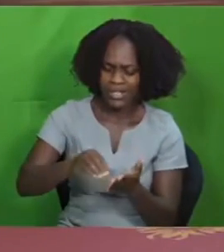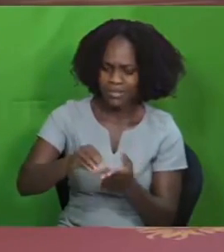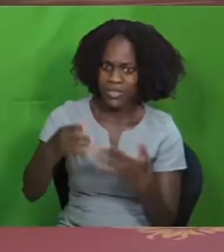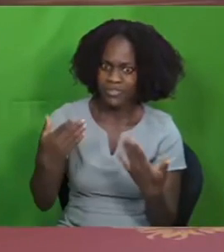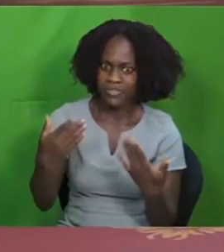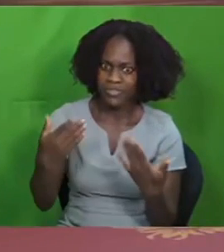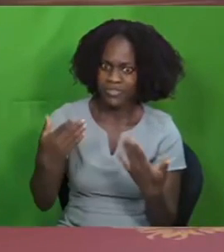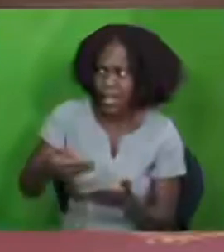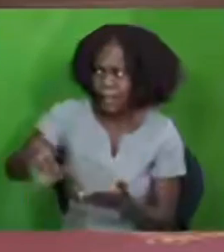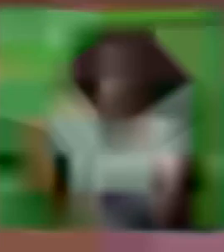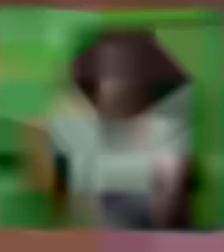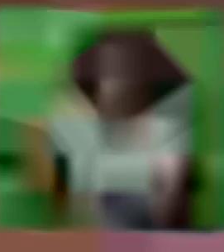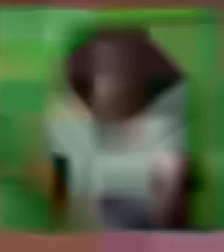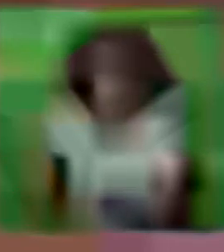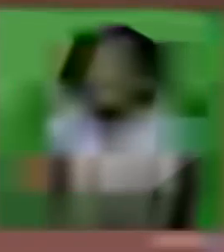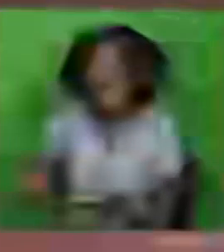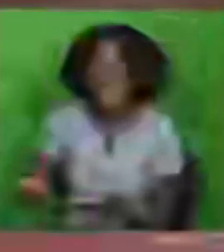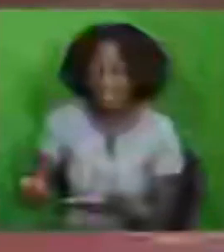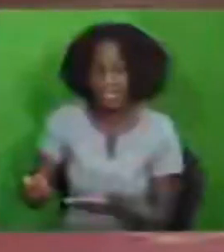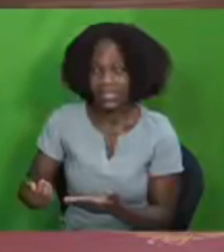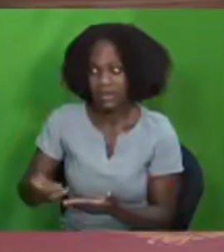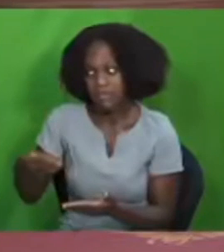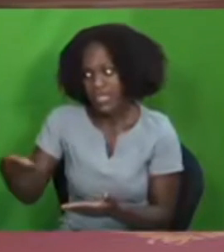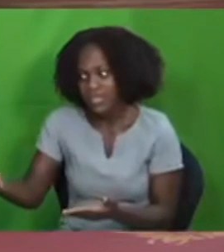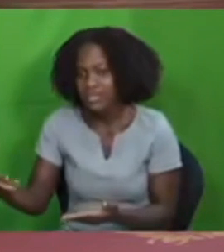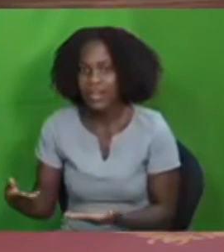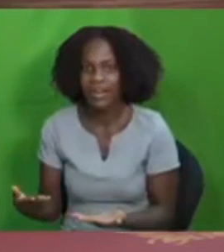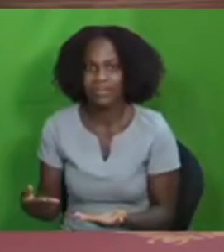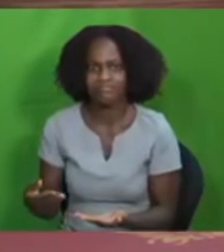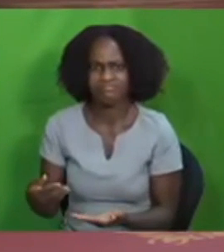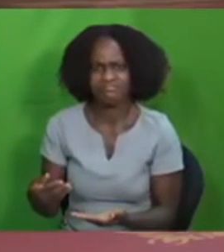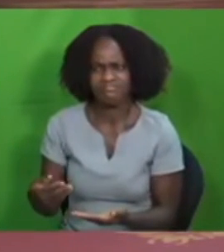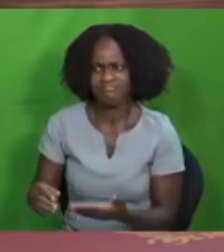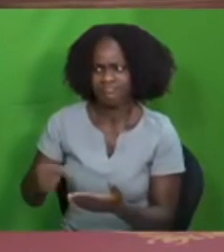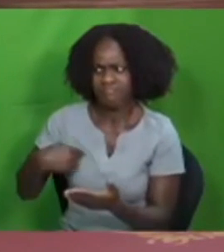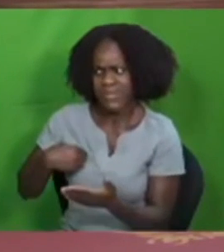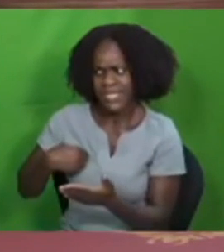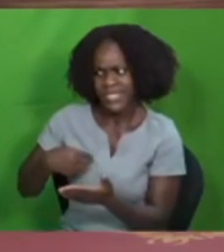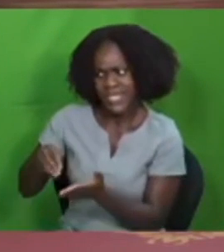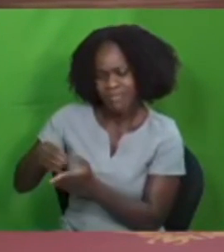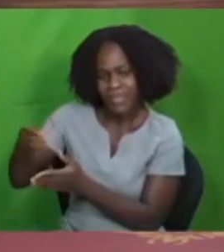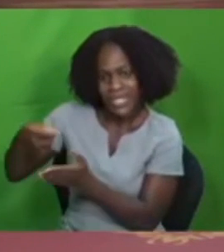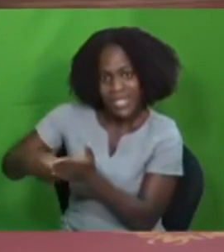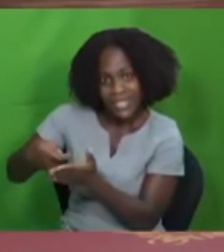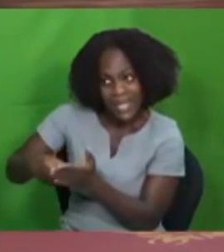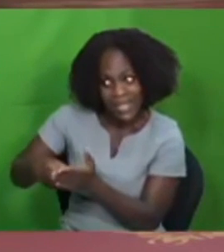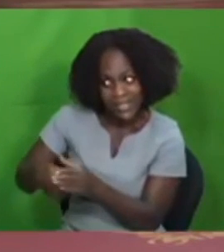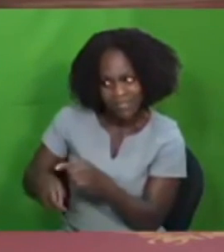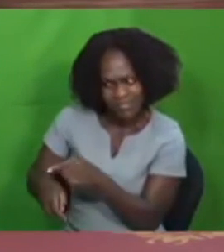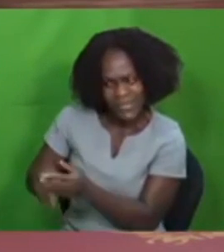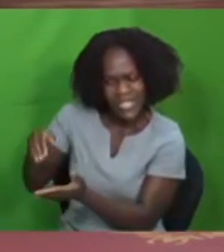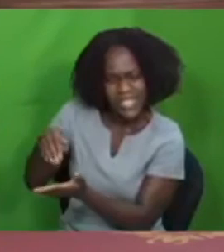buy any other good that has value-added tax on it, the fact that I will pay taxes on that good or